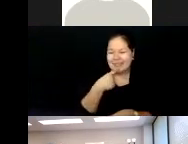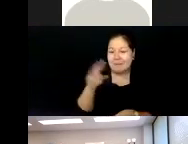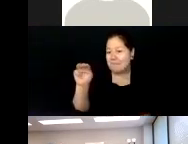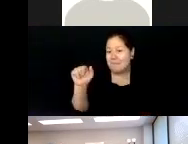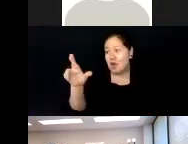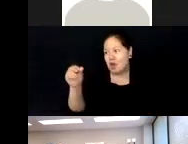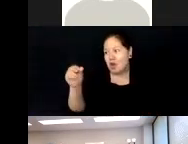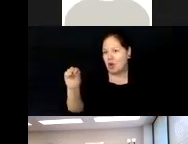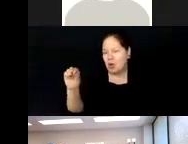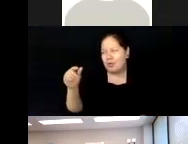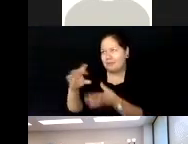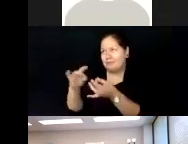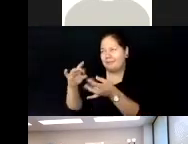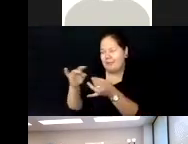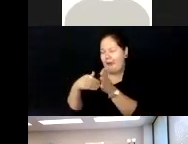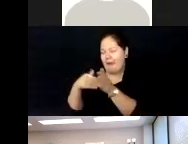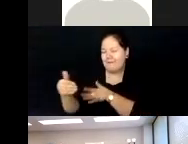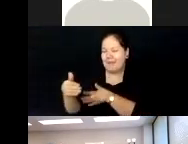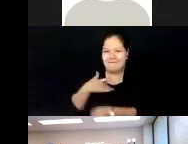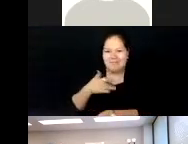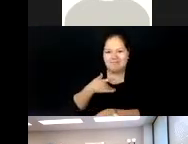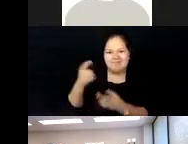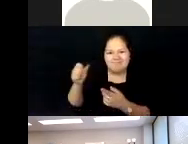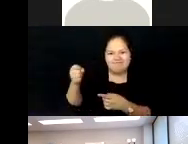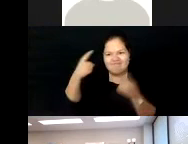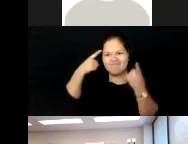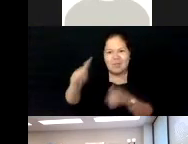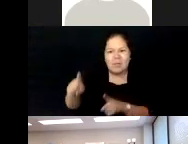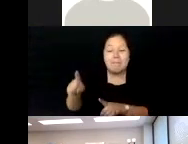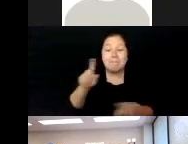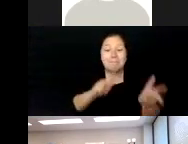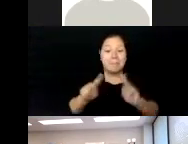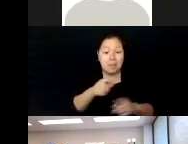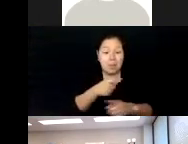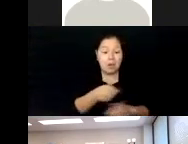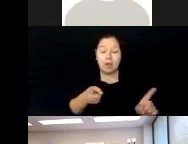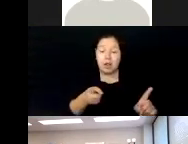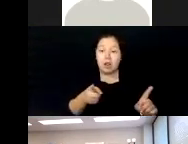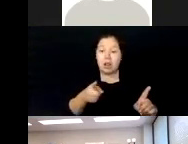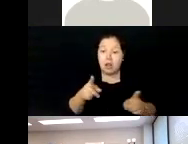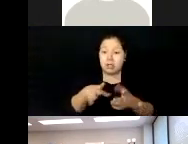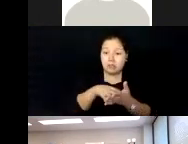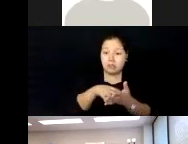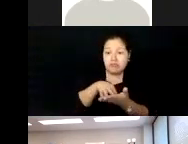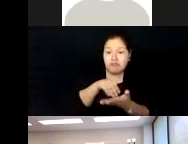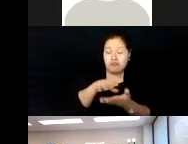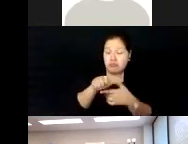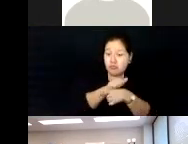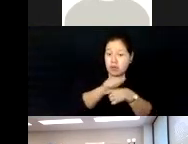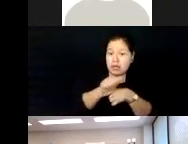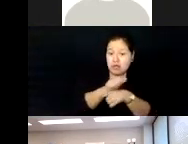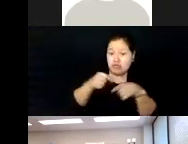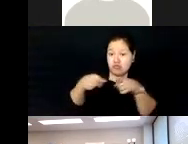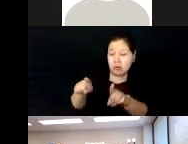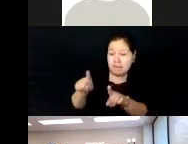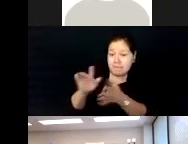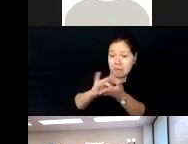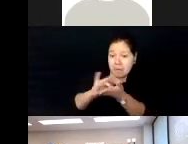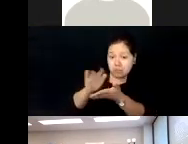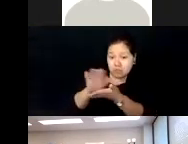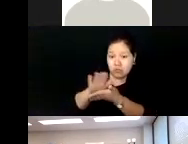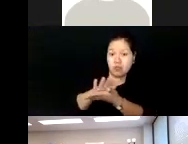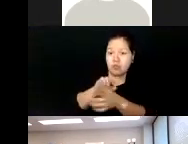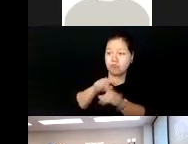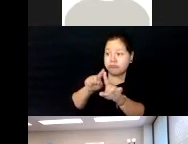it's so accurate, you know, when folks are going through their training, when they're, you know, in medical school and so on, no